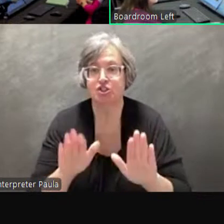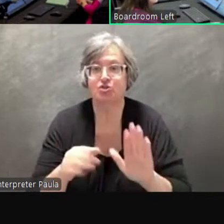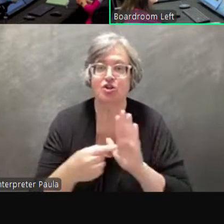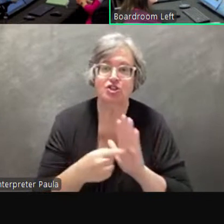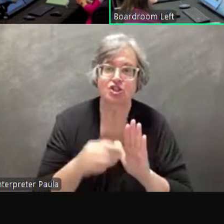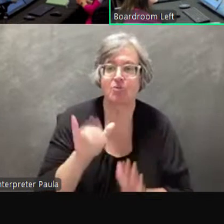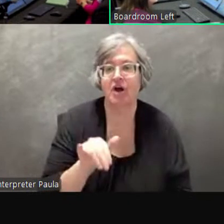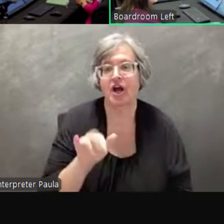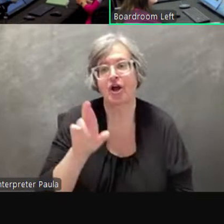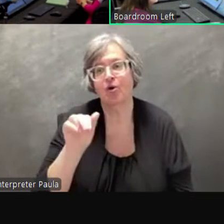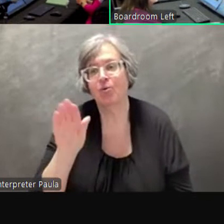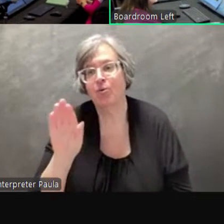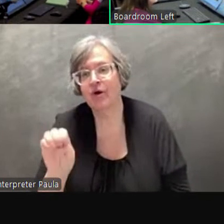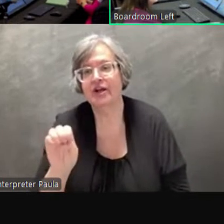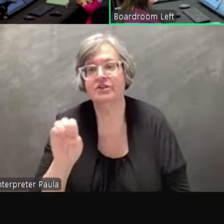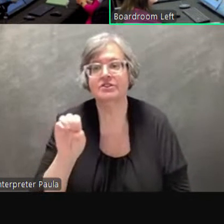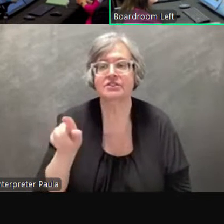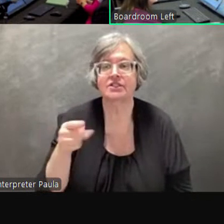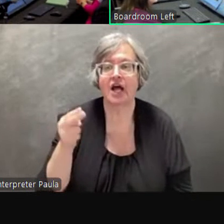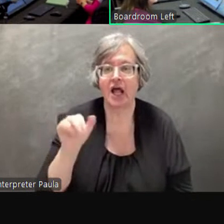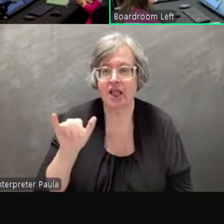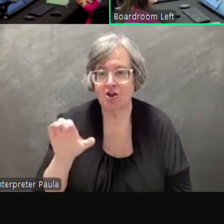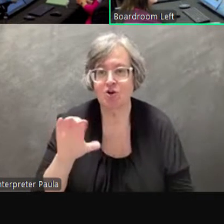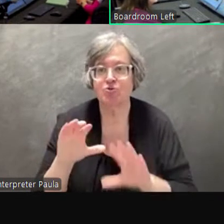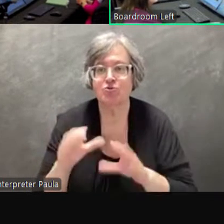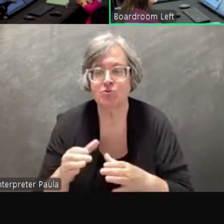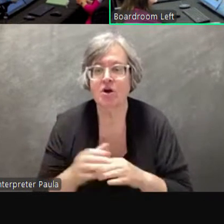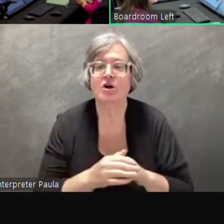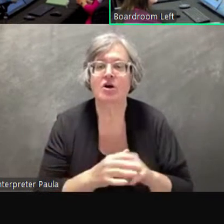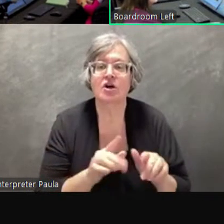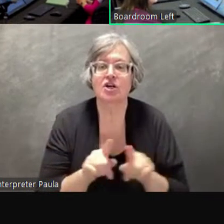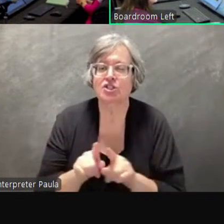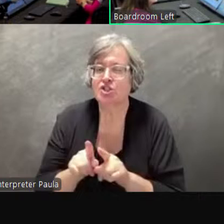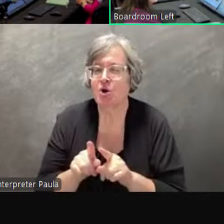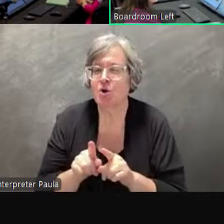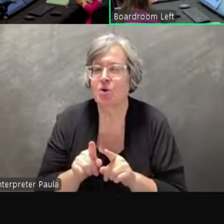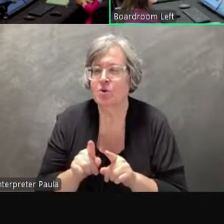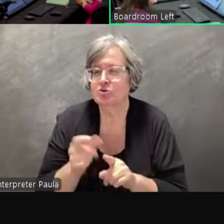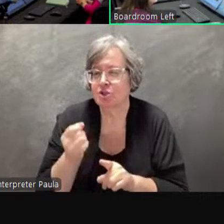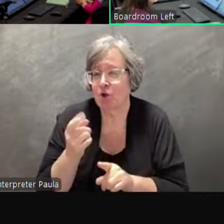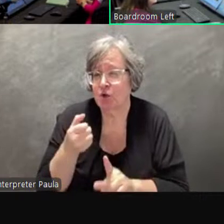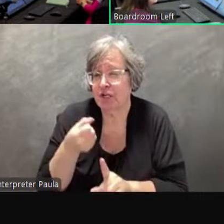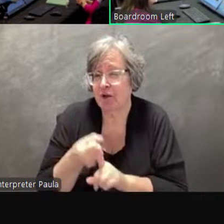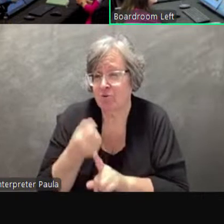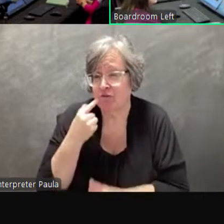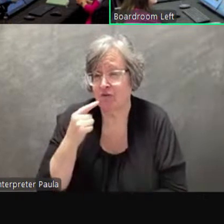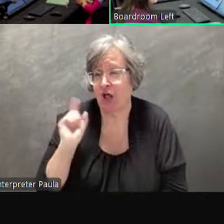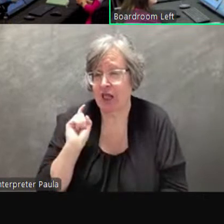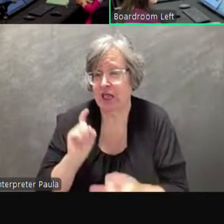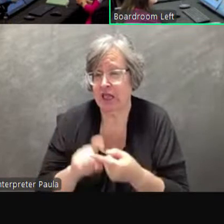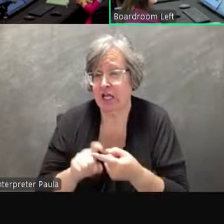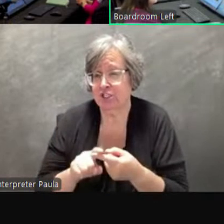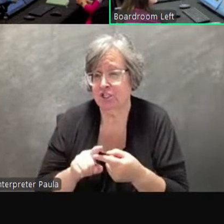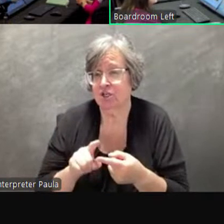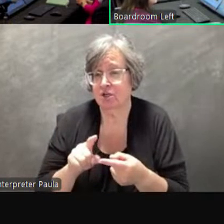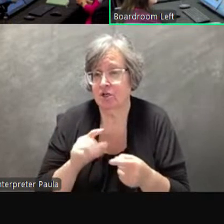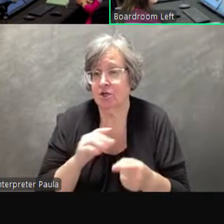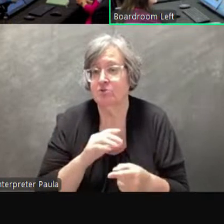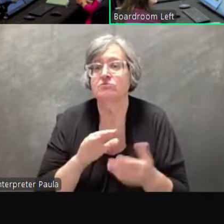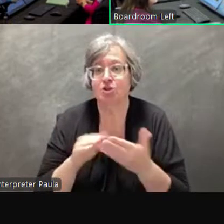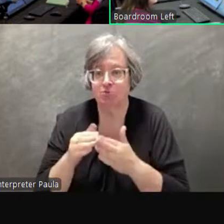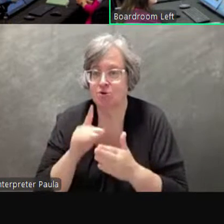and ethnicity. So there are ways to also understand the impact in the Latino community who have also benefited a